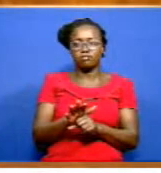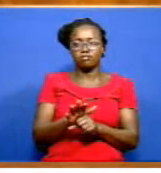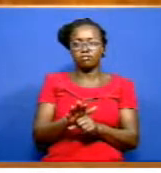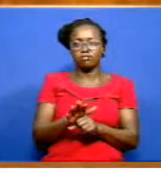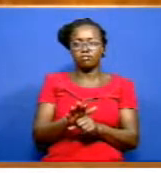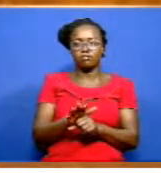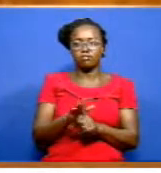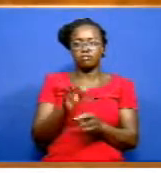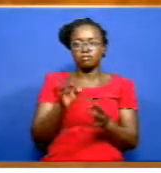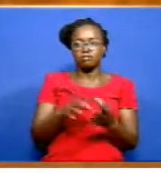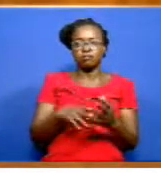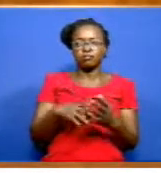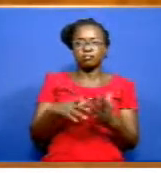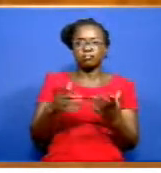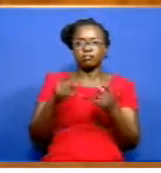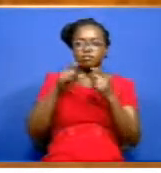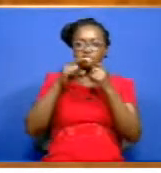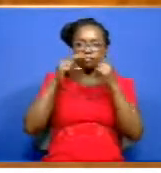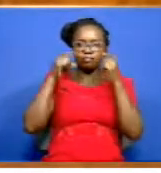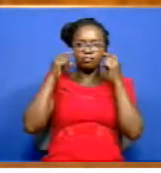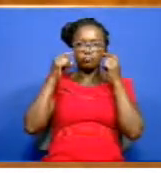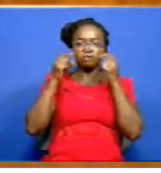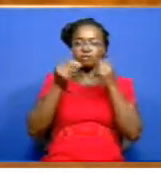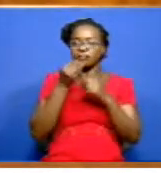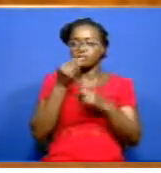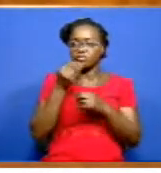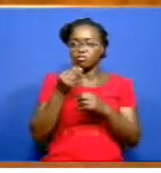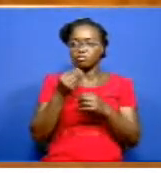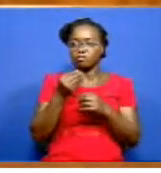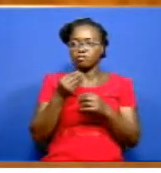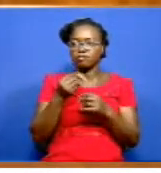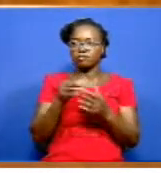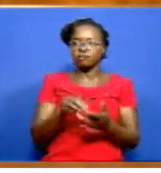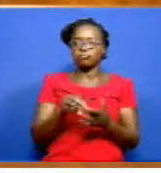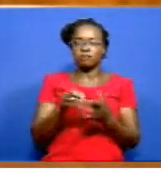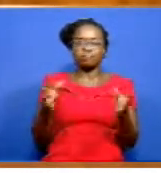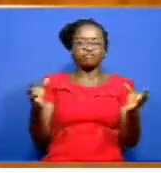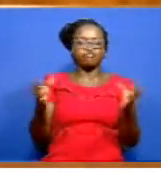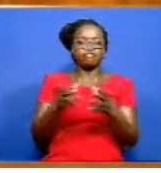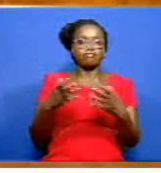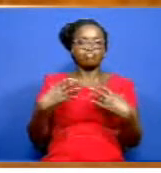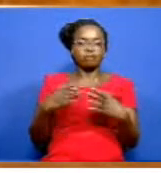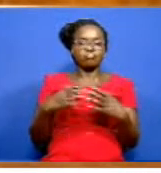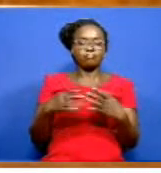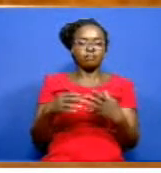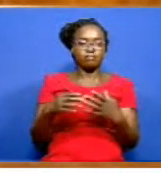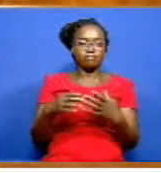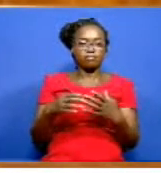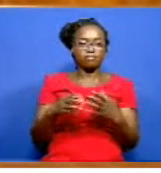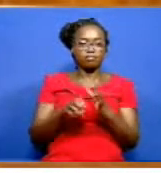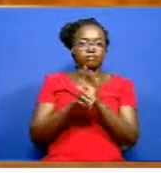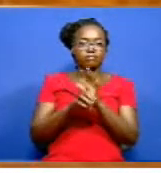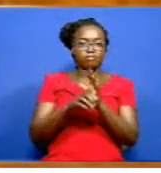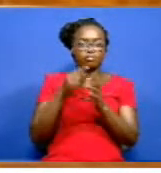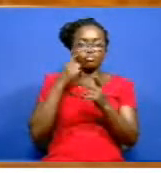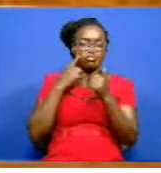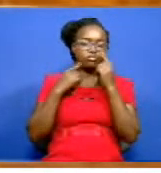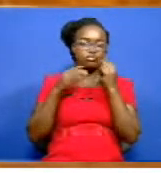take off the barakoa and eat, especially in a crowded place like a funeral setting.